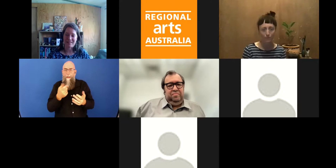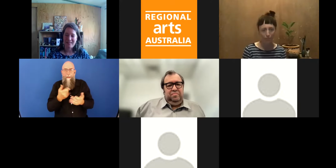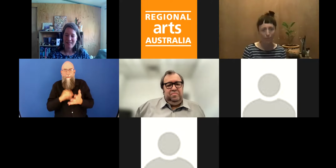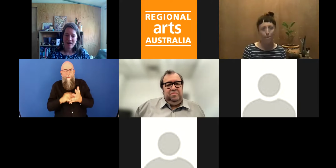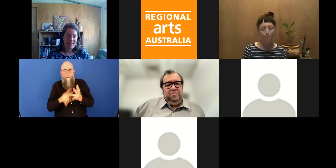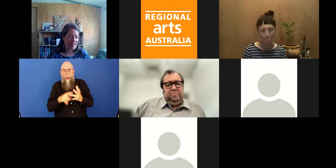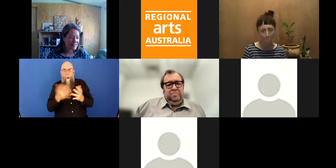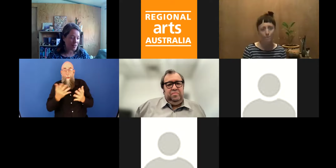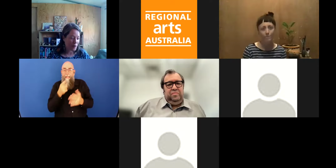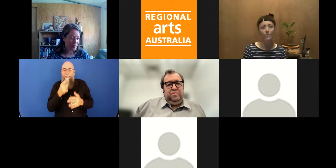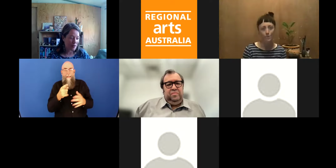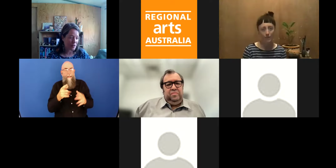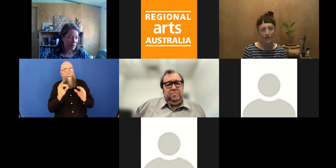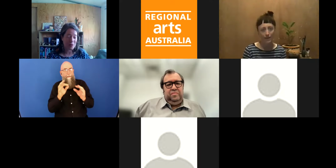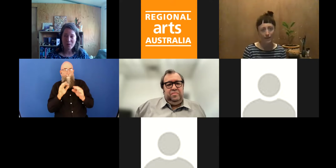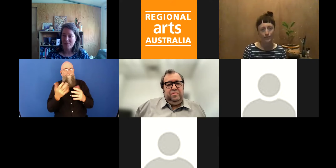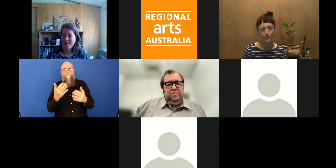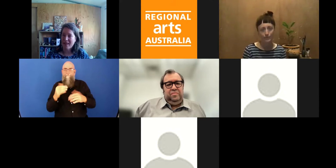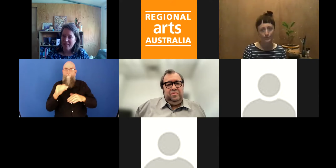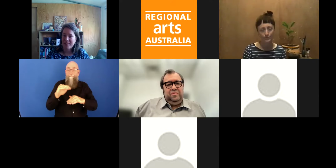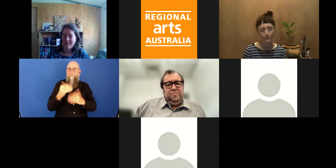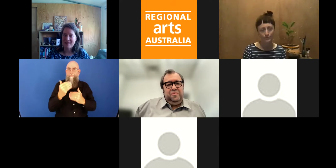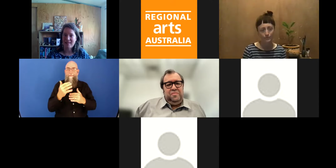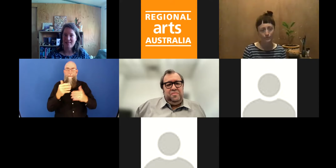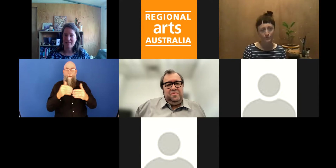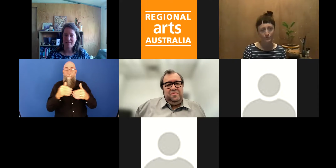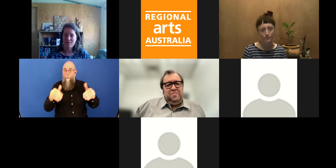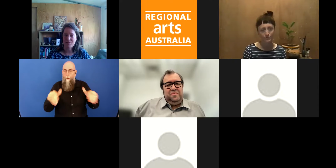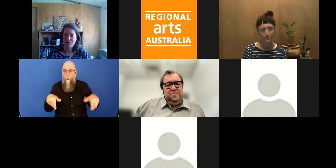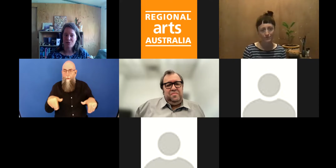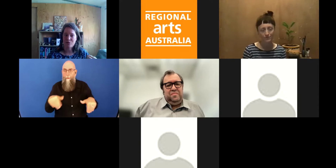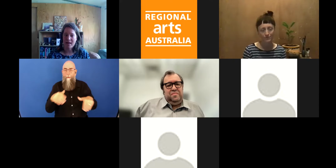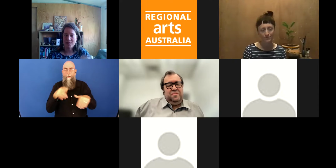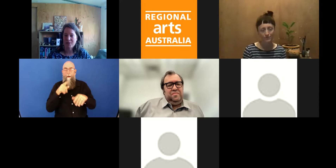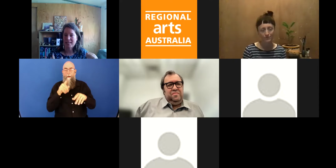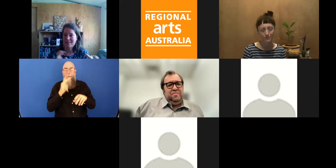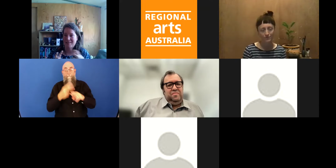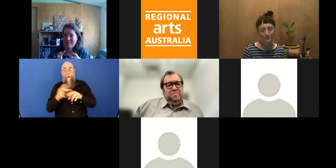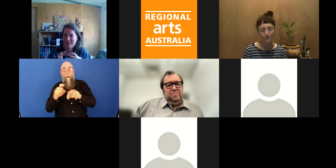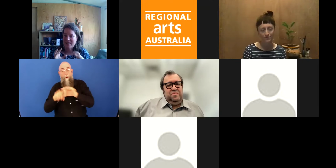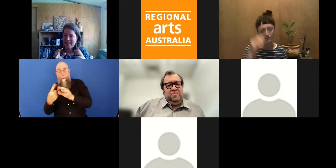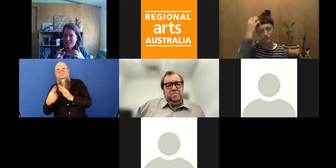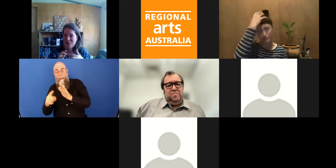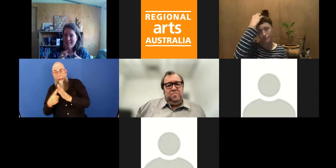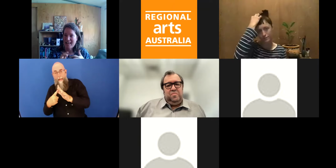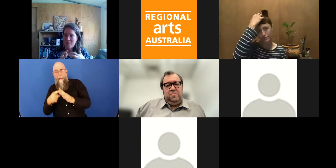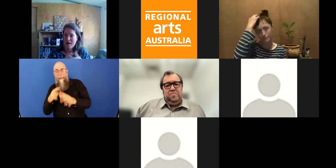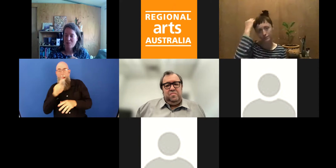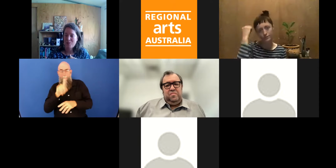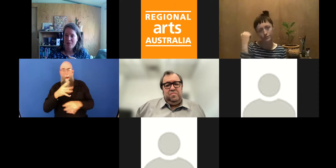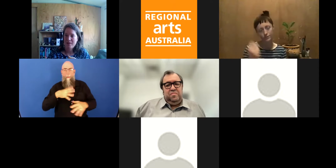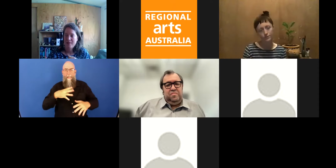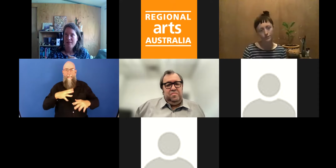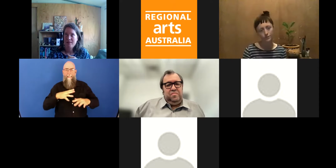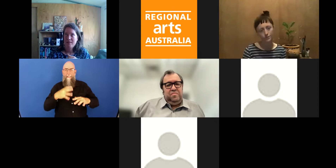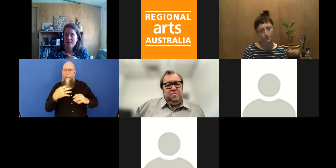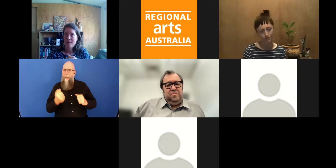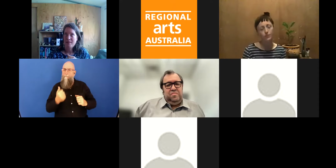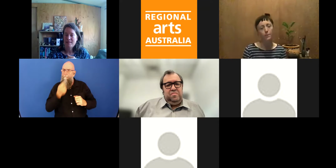borders i guess i know we've got to go to the q a but the other thing i'd say is that structurally and systemically issues came up